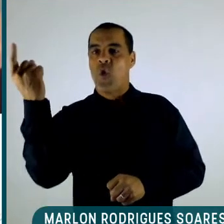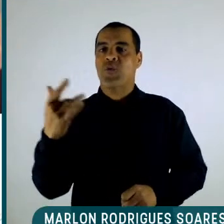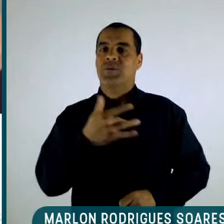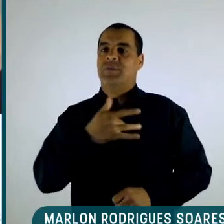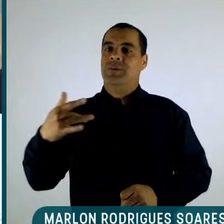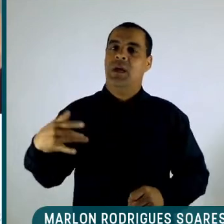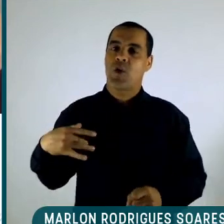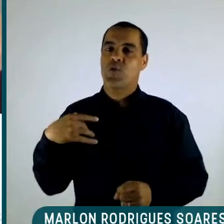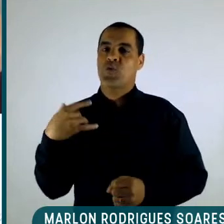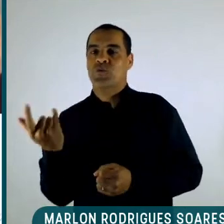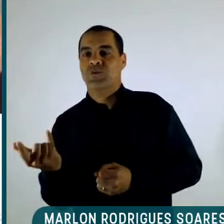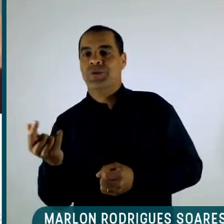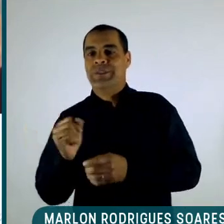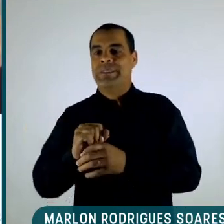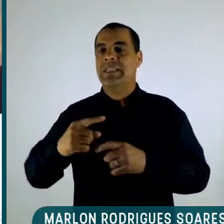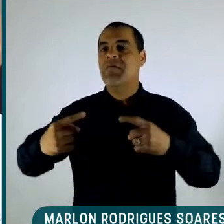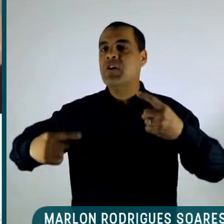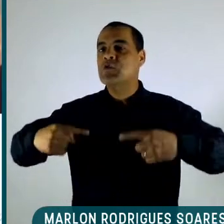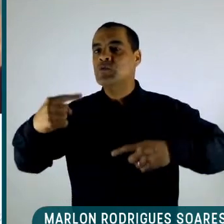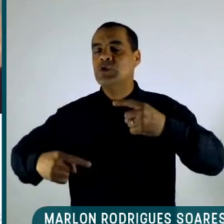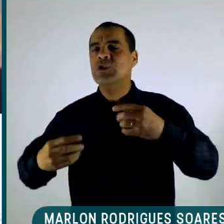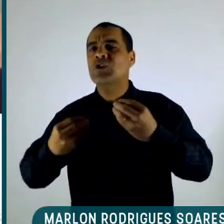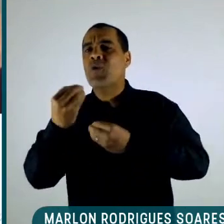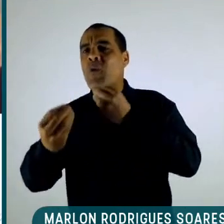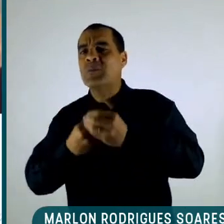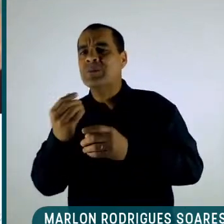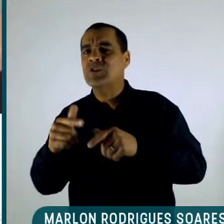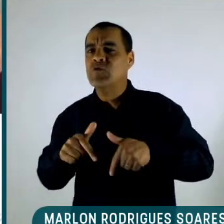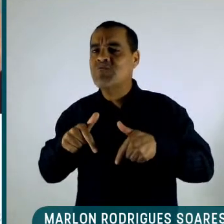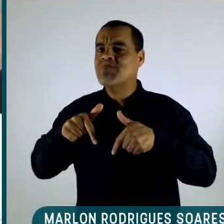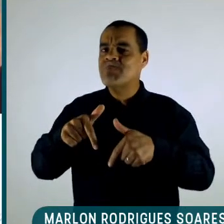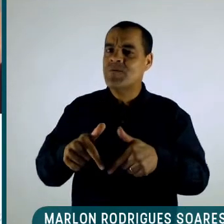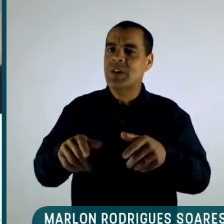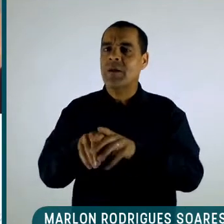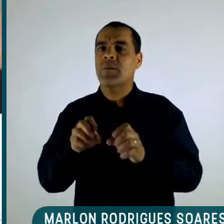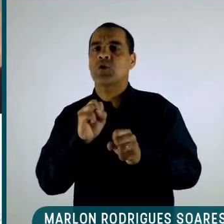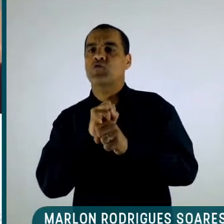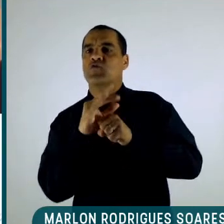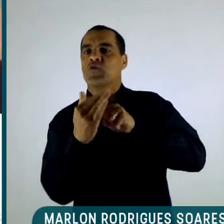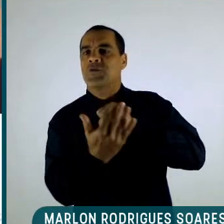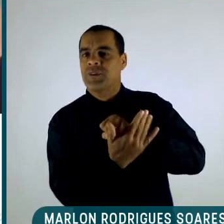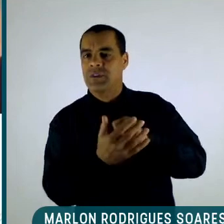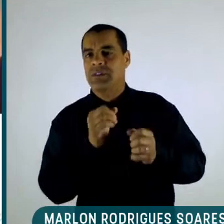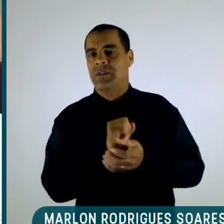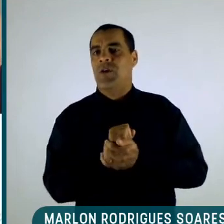the strengths of the SUS as a civilization mark also.